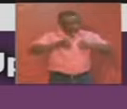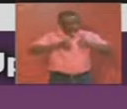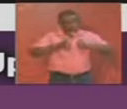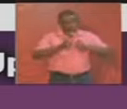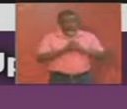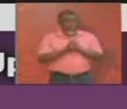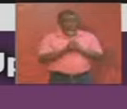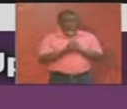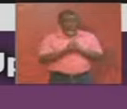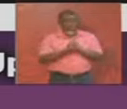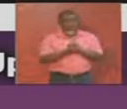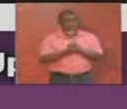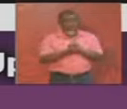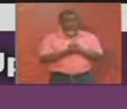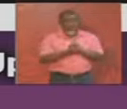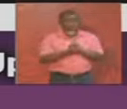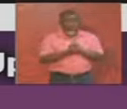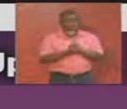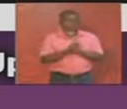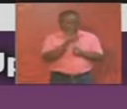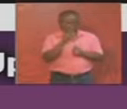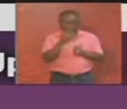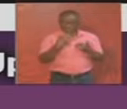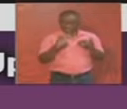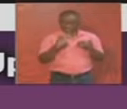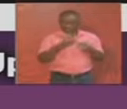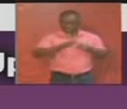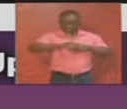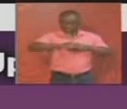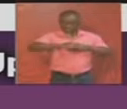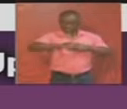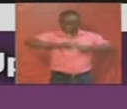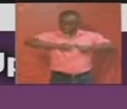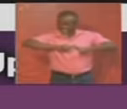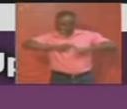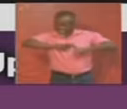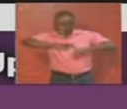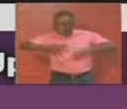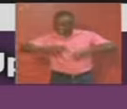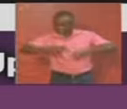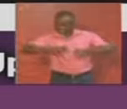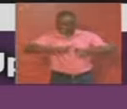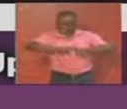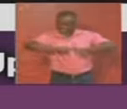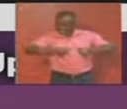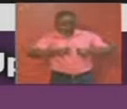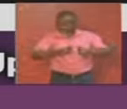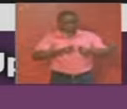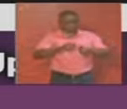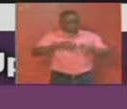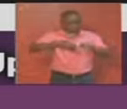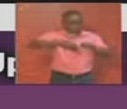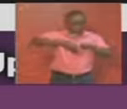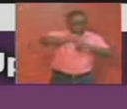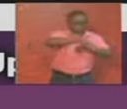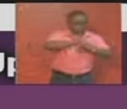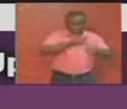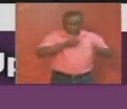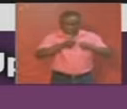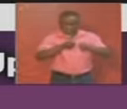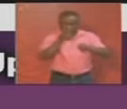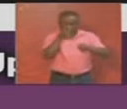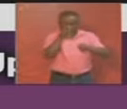there separate border control protocols in Tobago with respect to especially Trinidadian